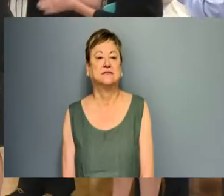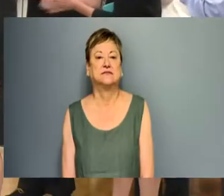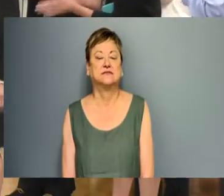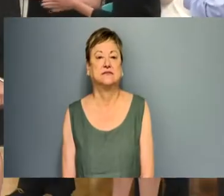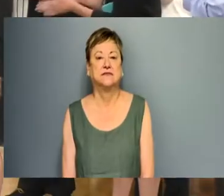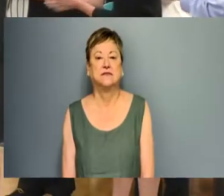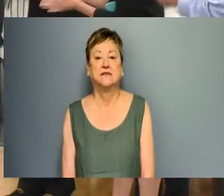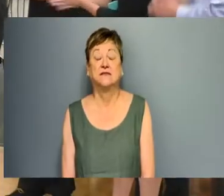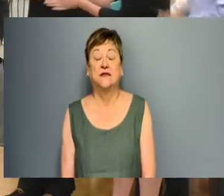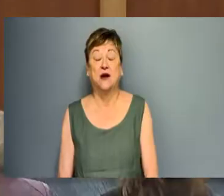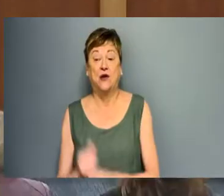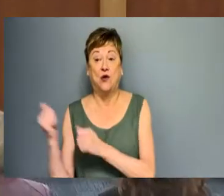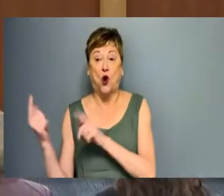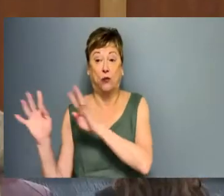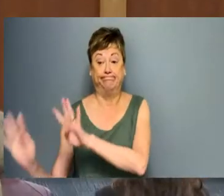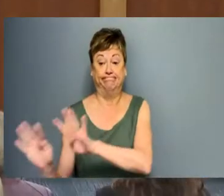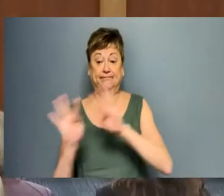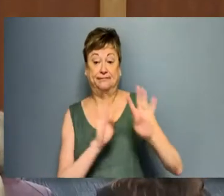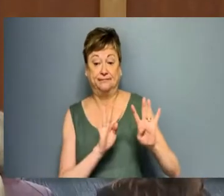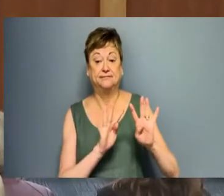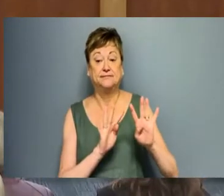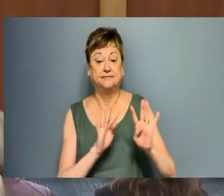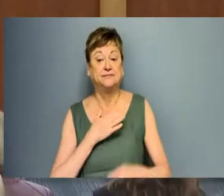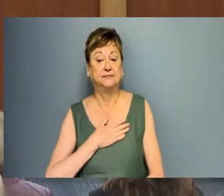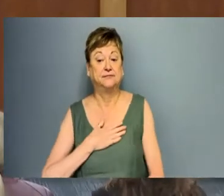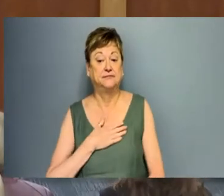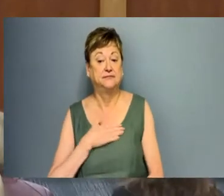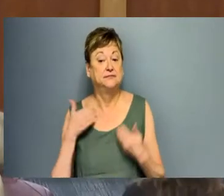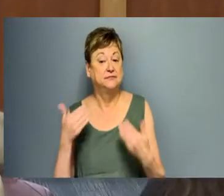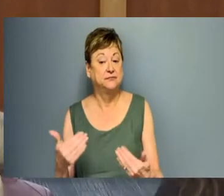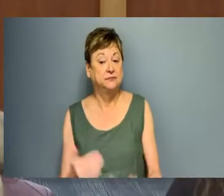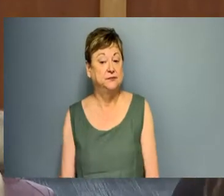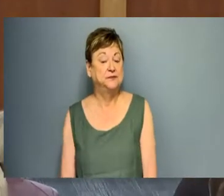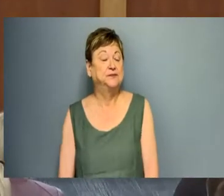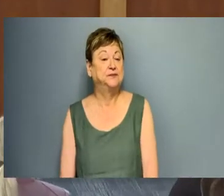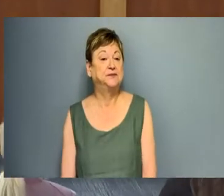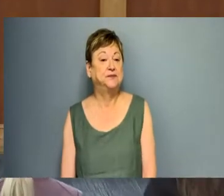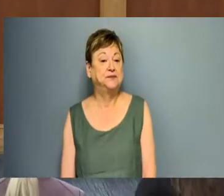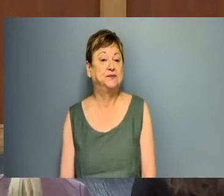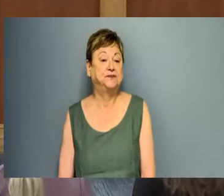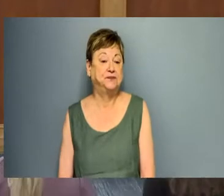Can you bring everybody up? Let's do a big picture.